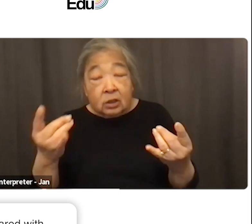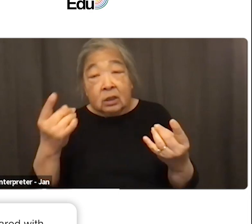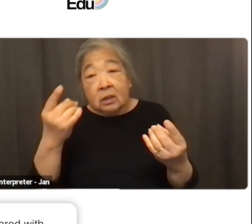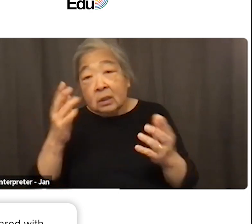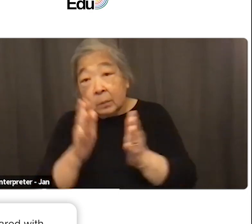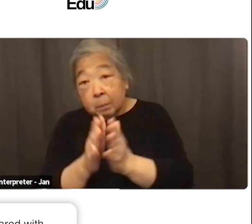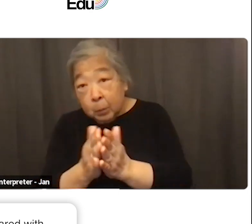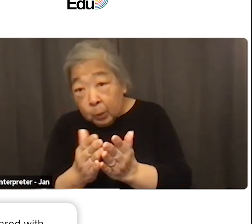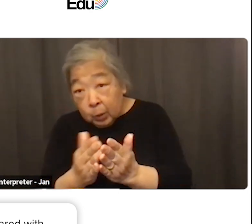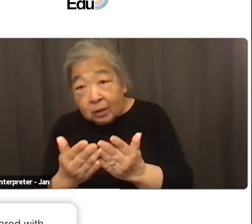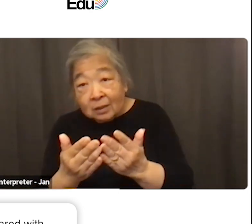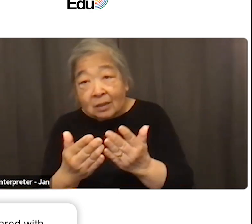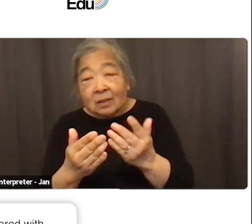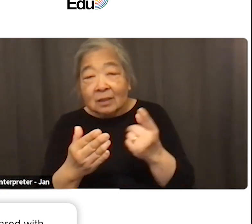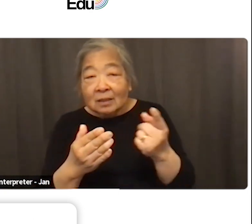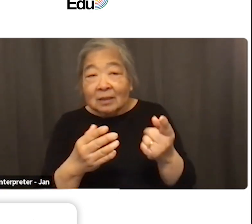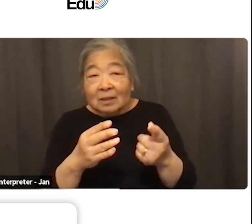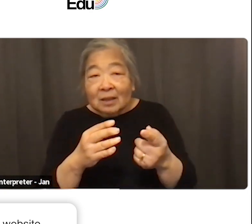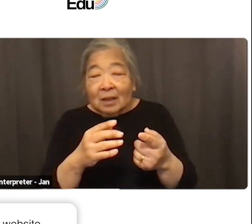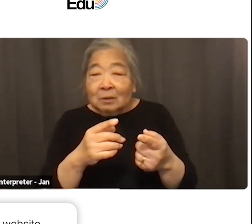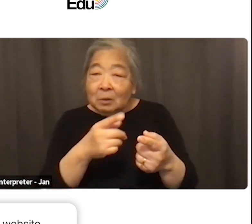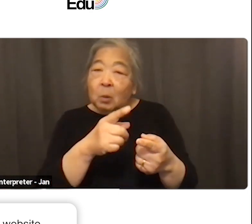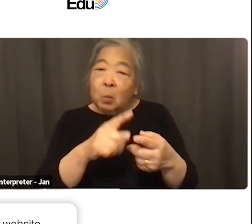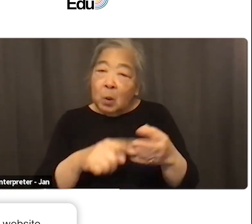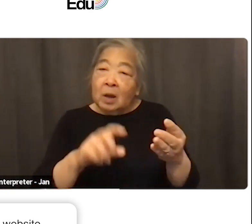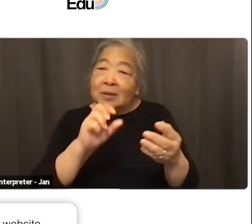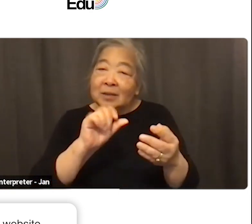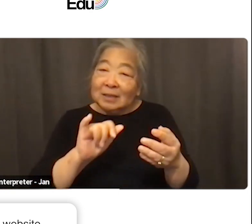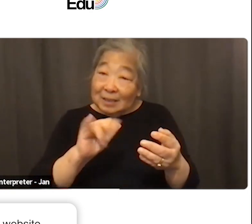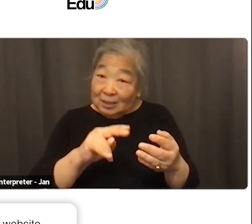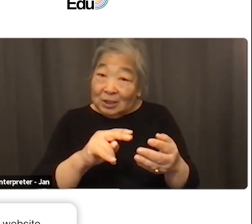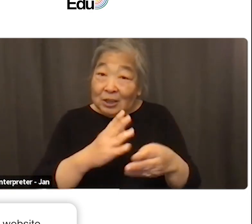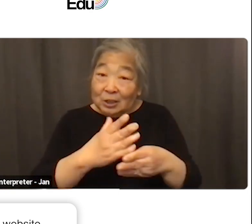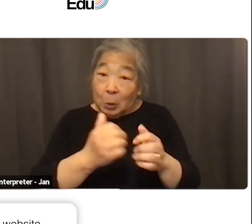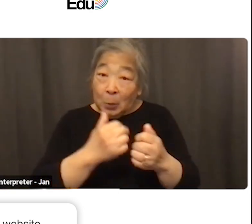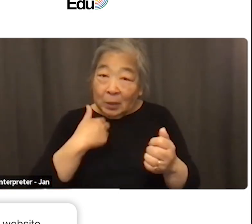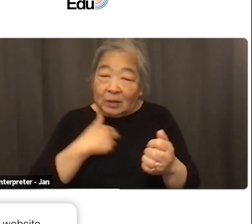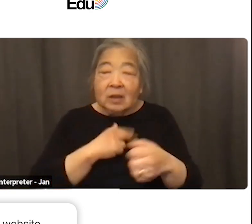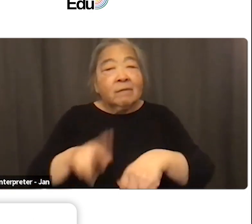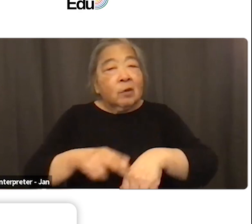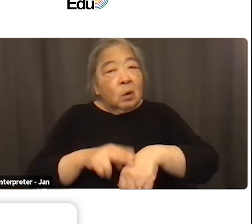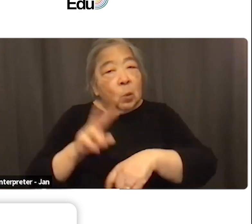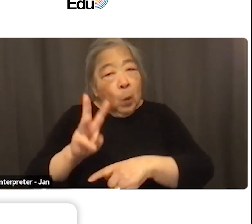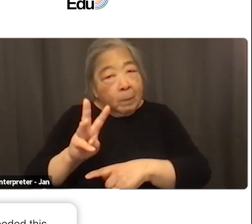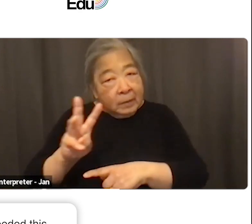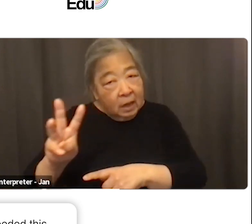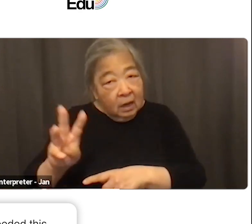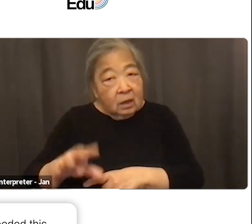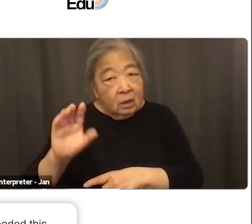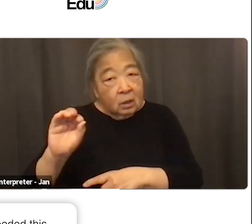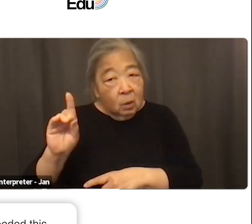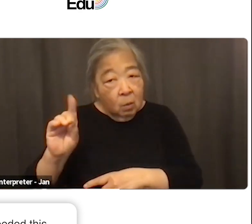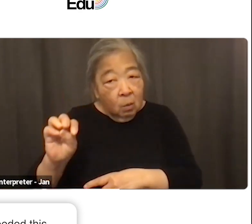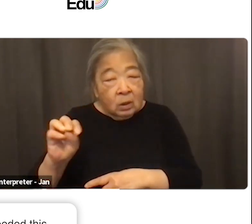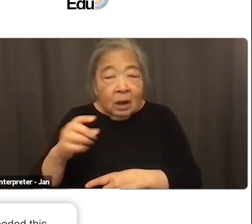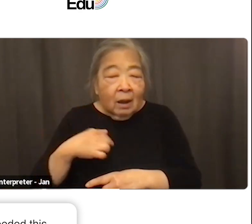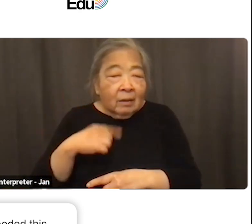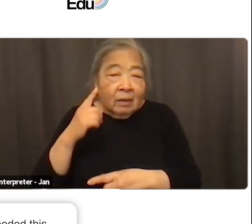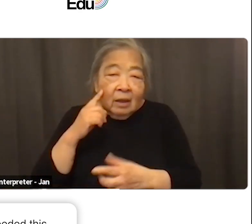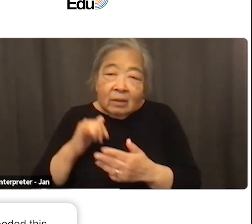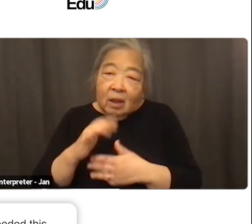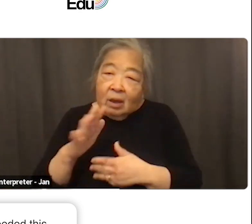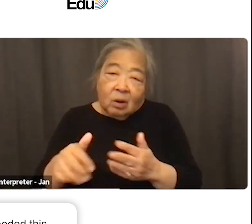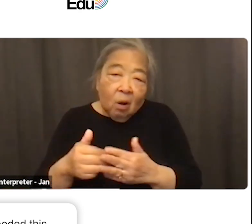have, shared with us. And of course, the website and the code. I think that we all needed